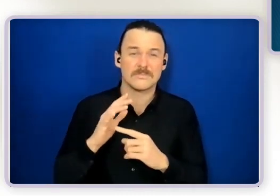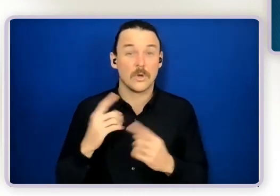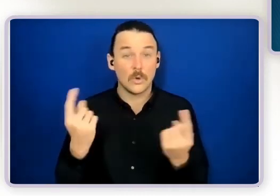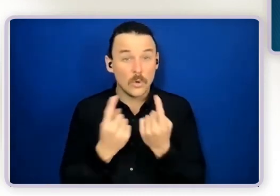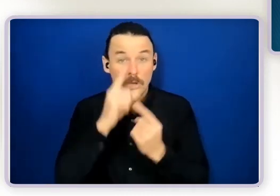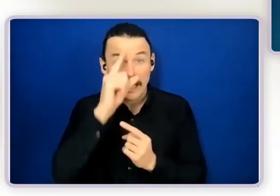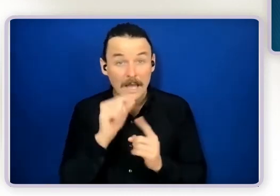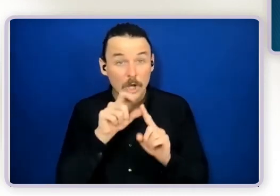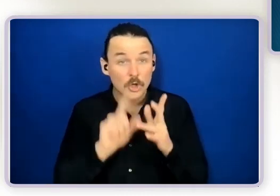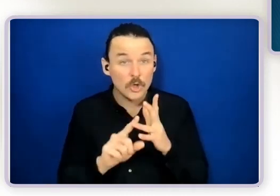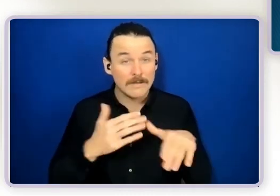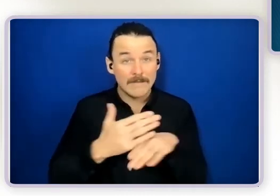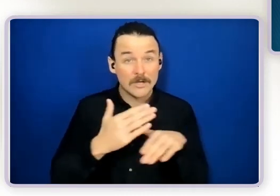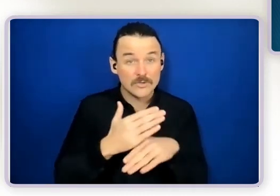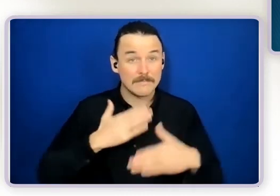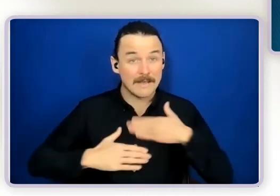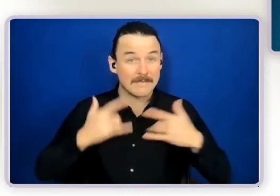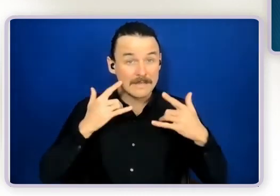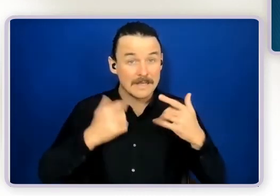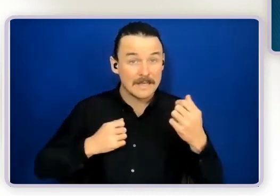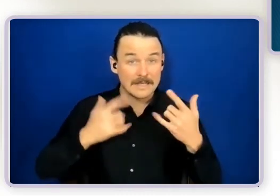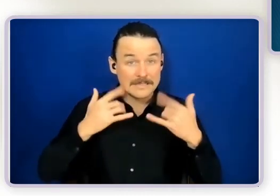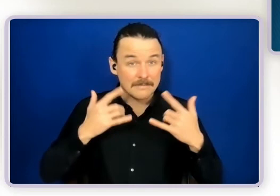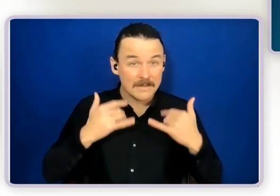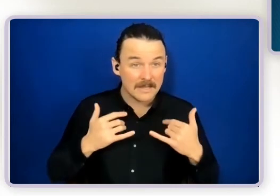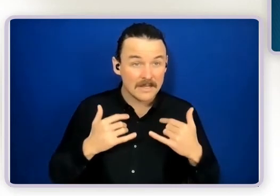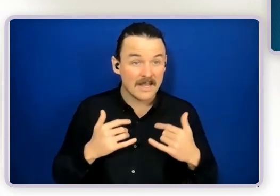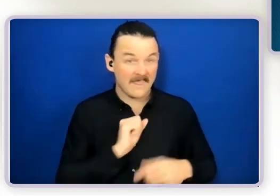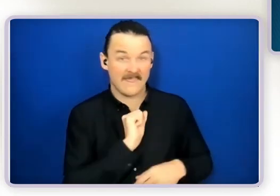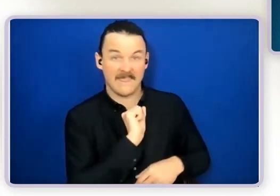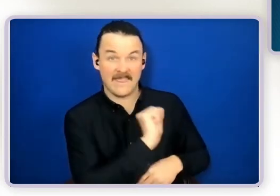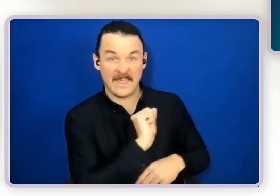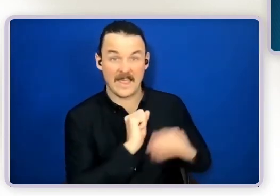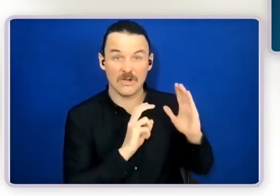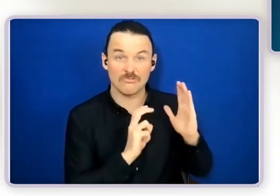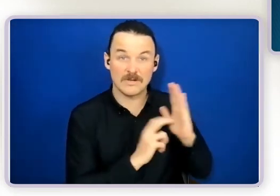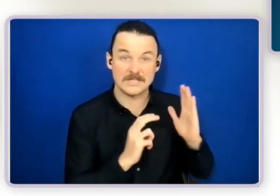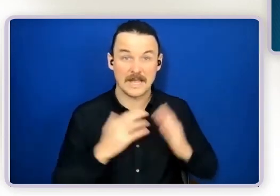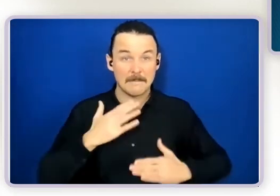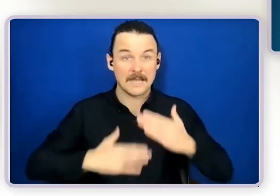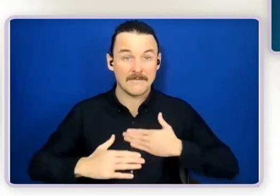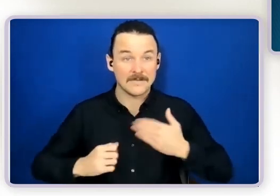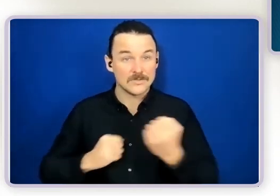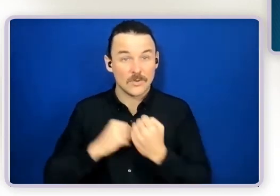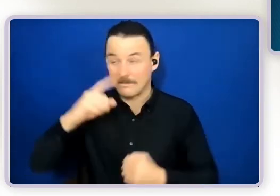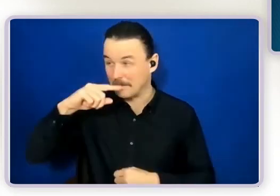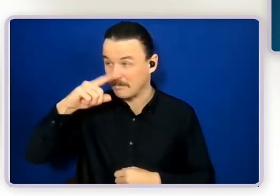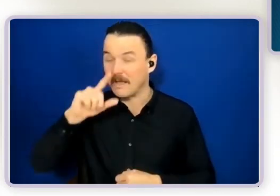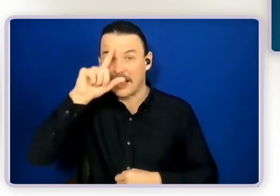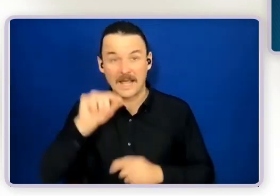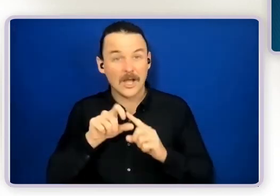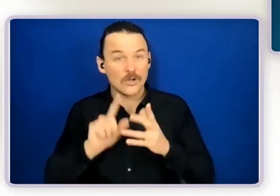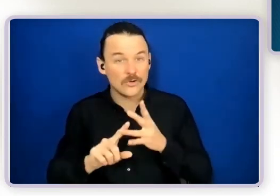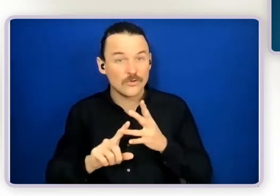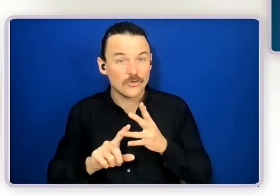their registered behaviour support practitioners can. Who are they? They can be all